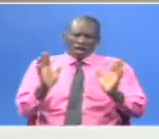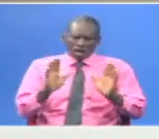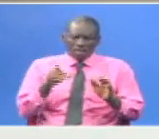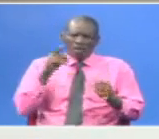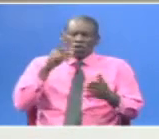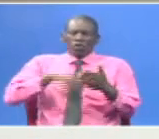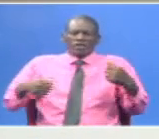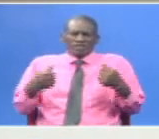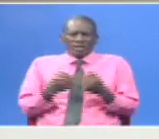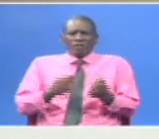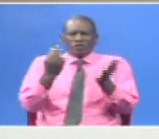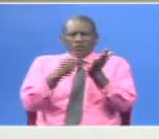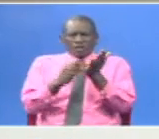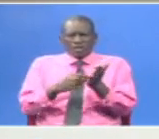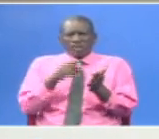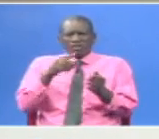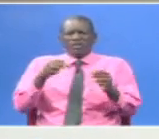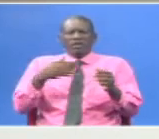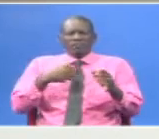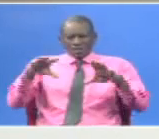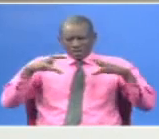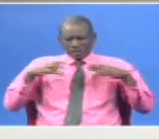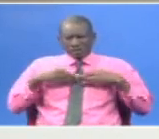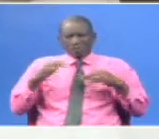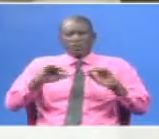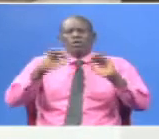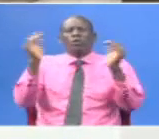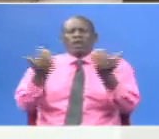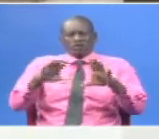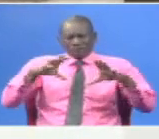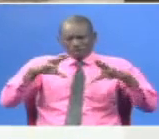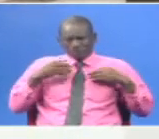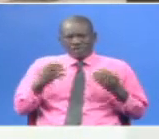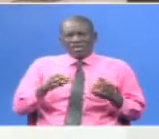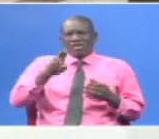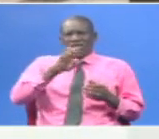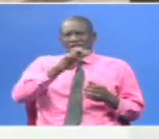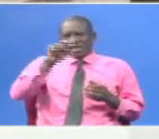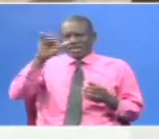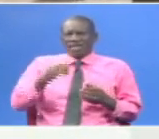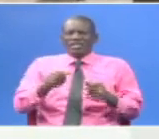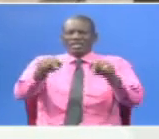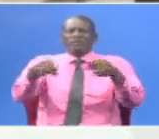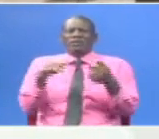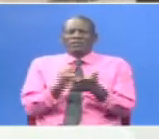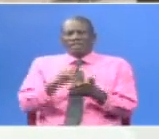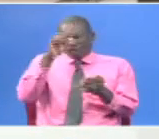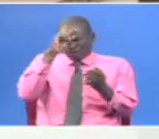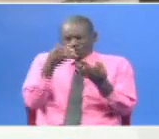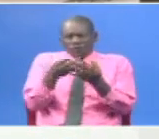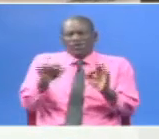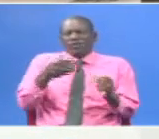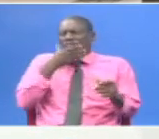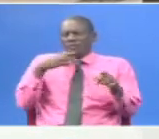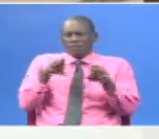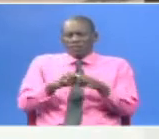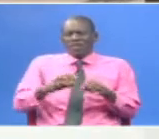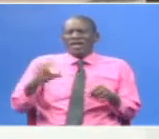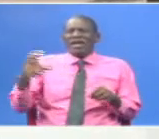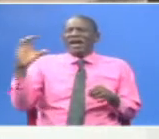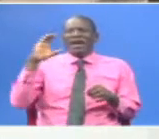happening because it has been tolerated by the world. Remy is demanding that the state releases her brother, cousin, and their